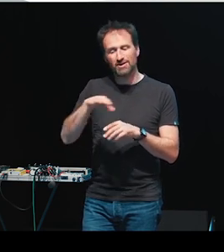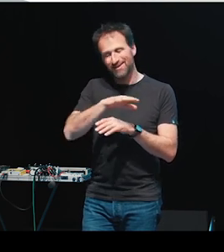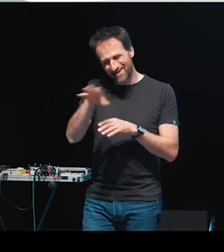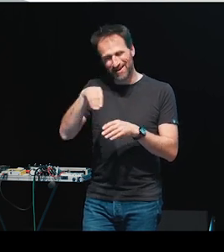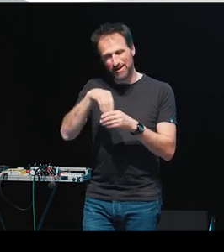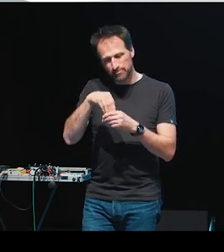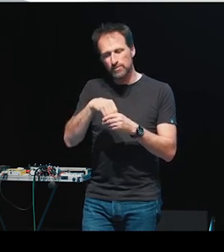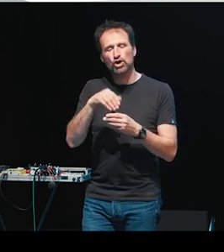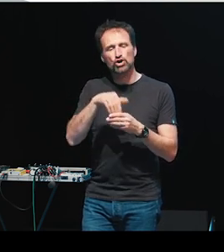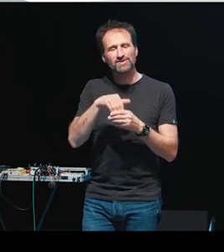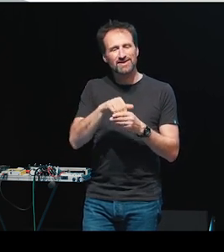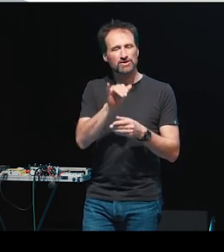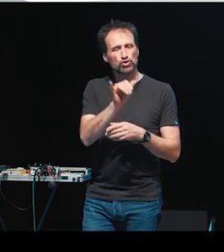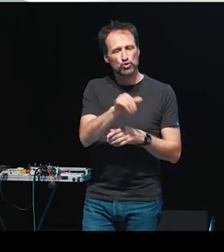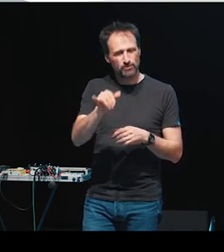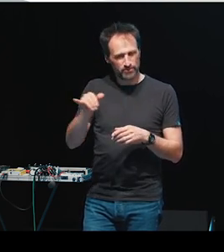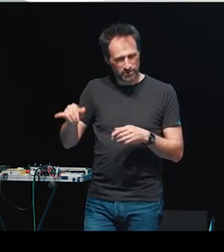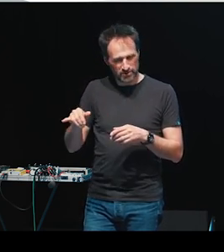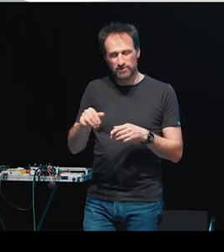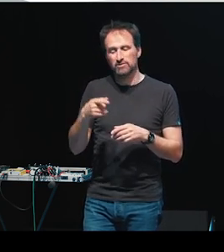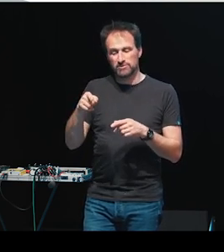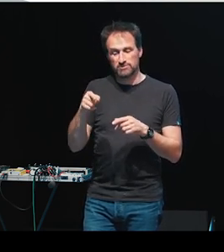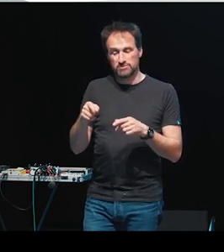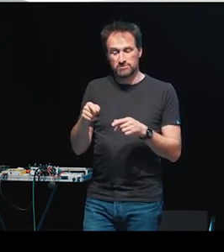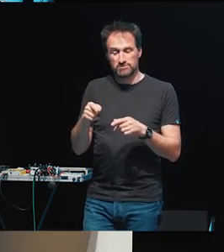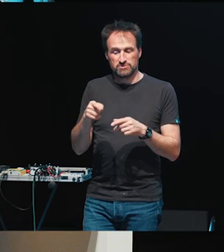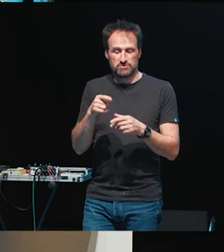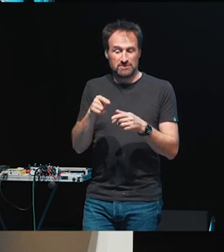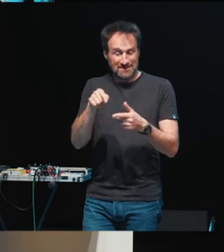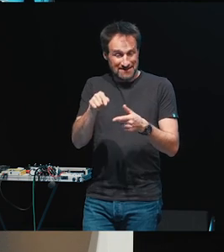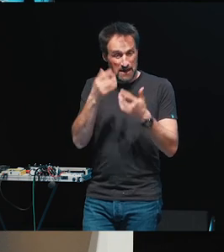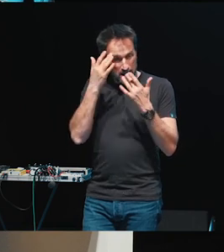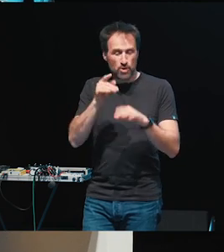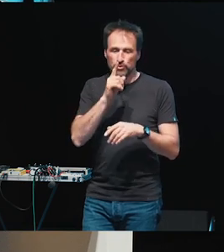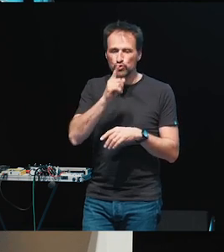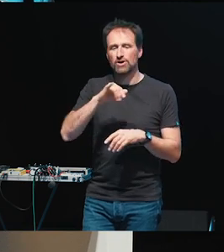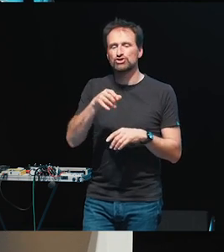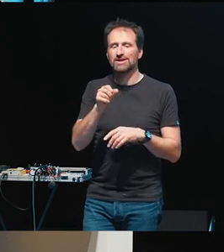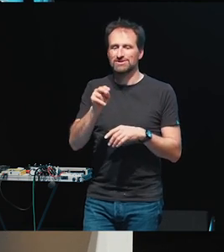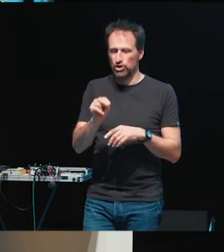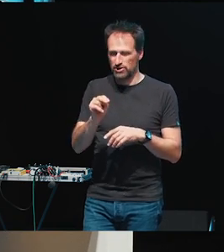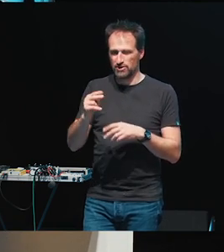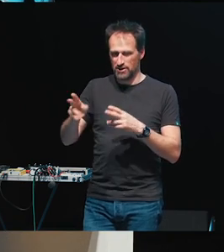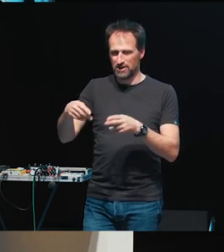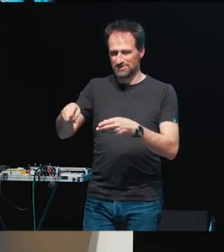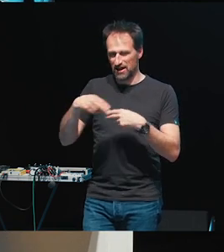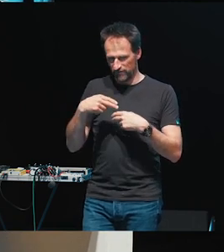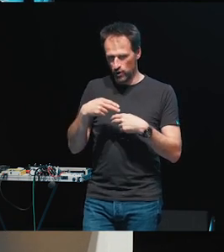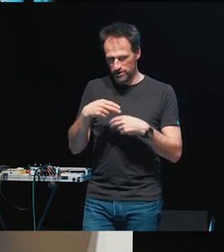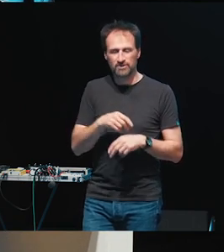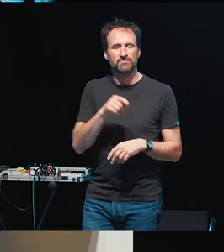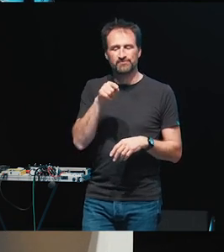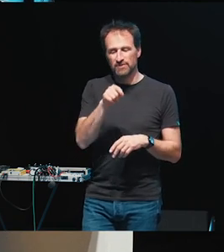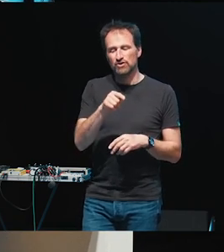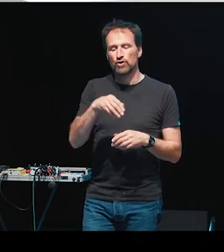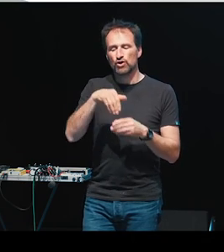this format allows mixed types, but we're only using JSON for this. And there's also the content length, which lets the